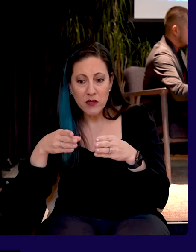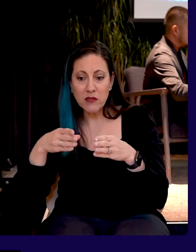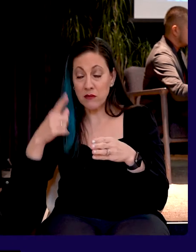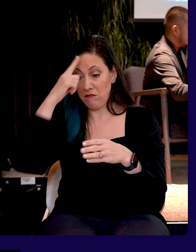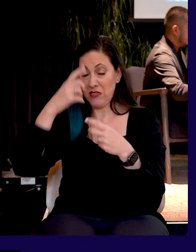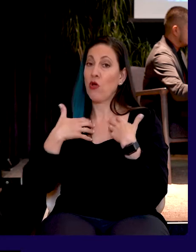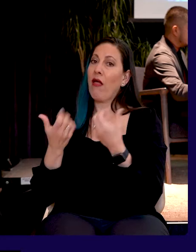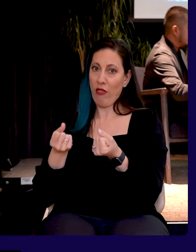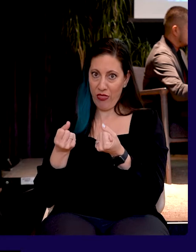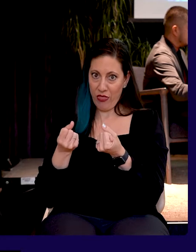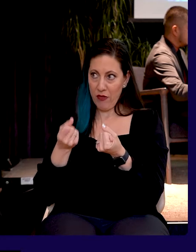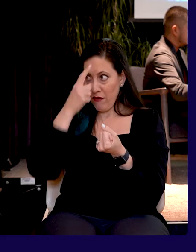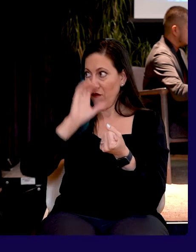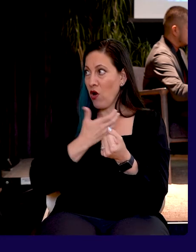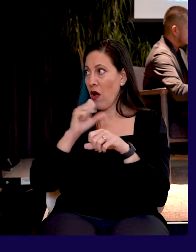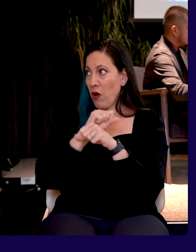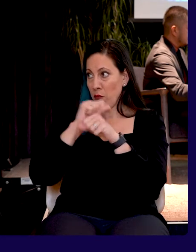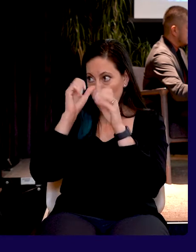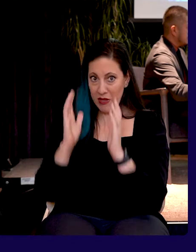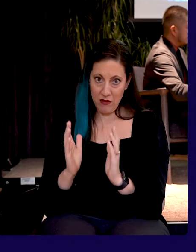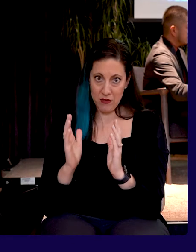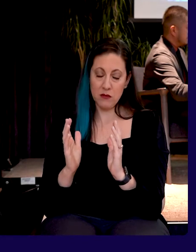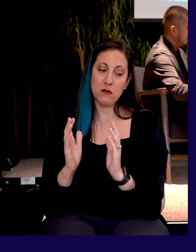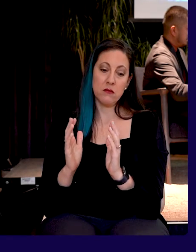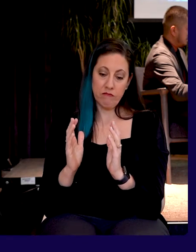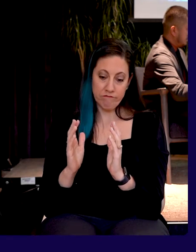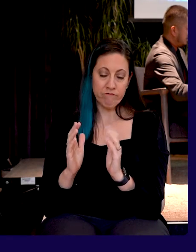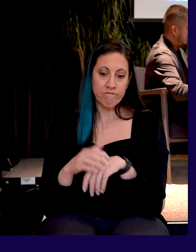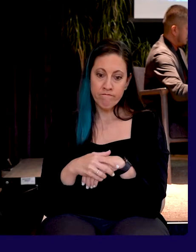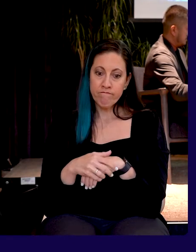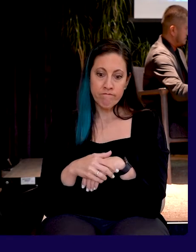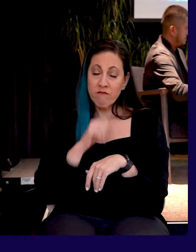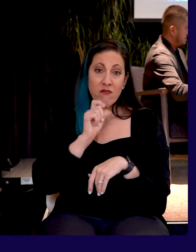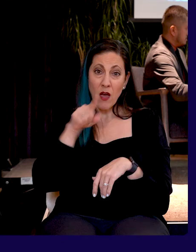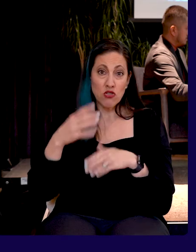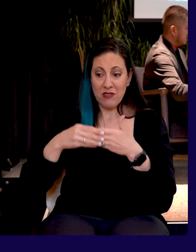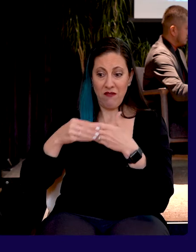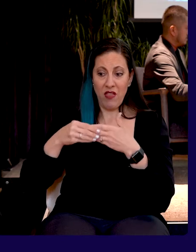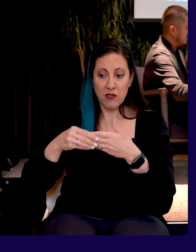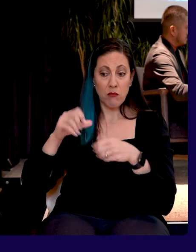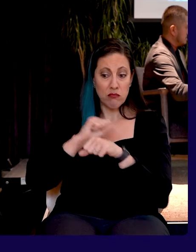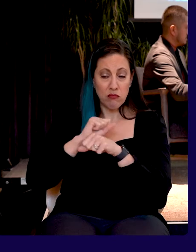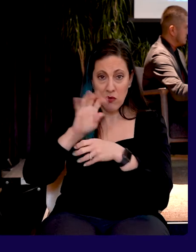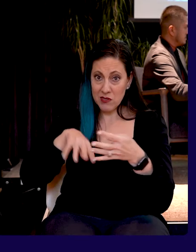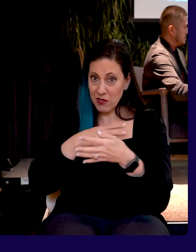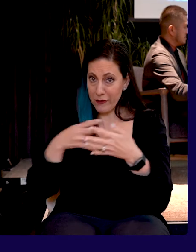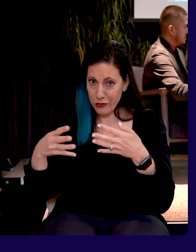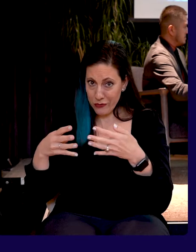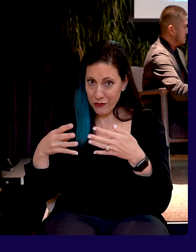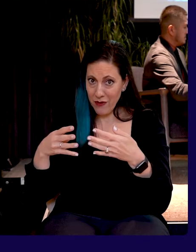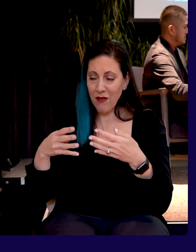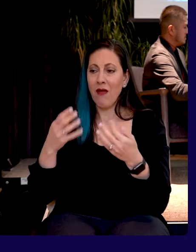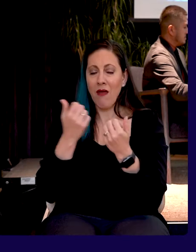mental health of employees and not just flexible work schedules,